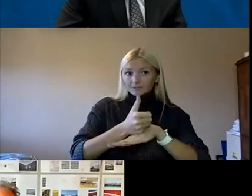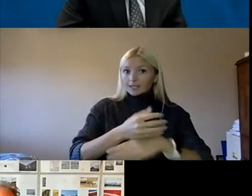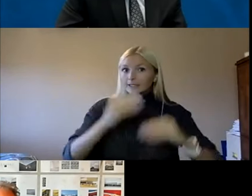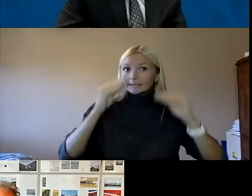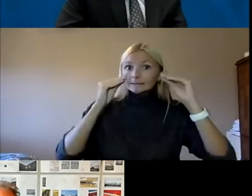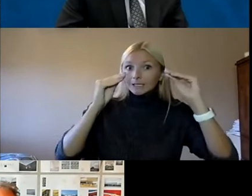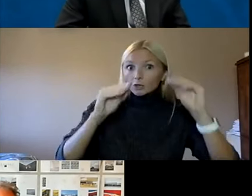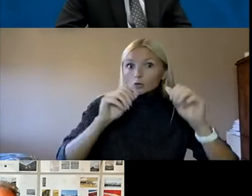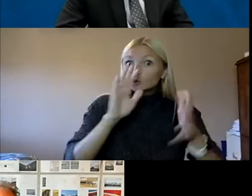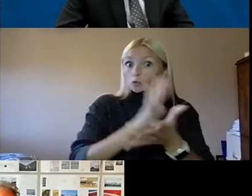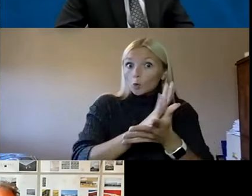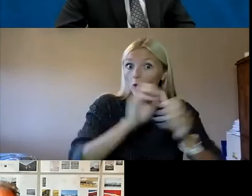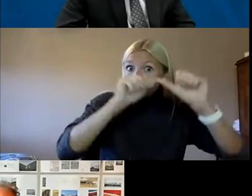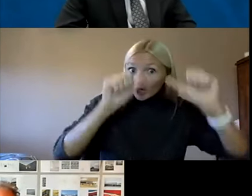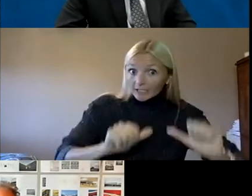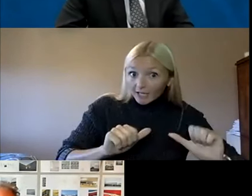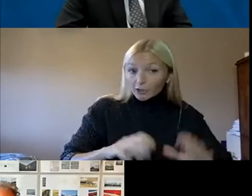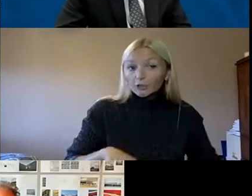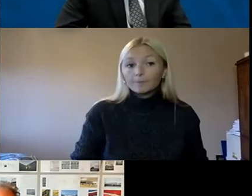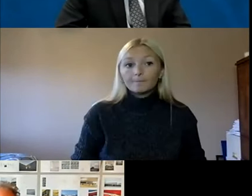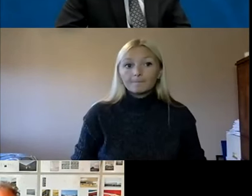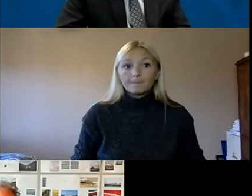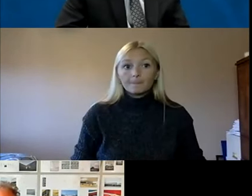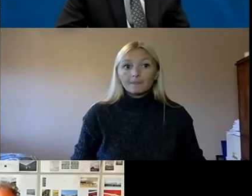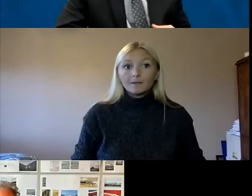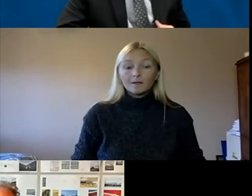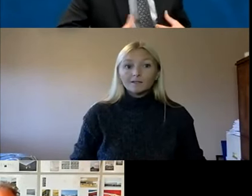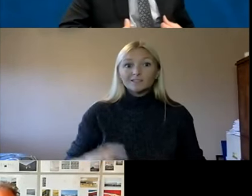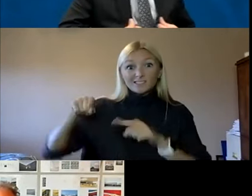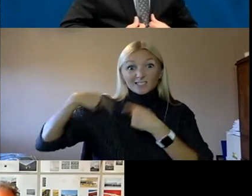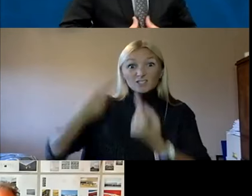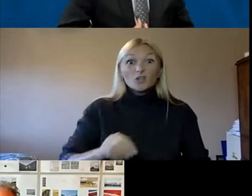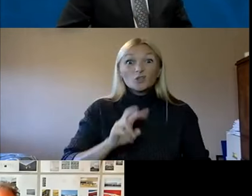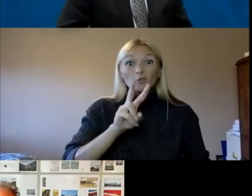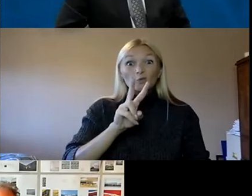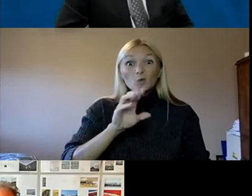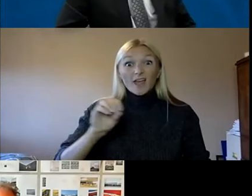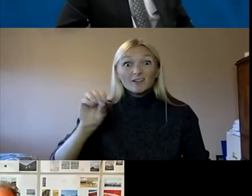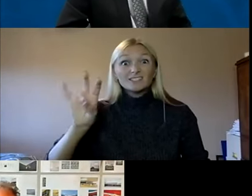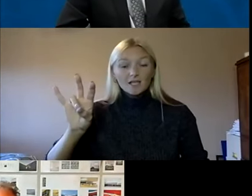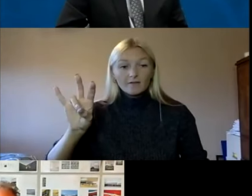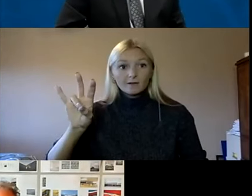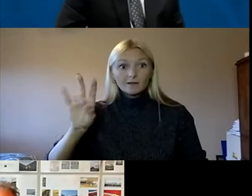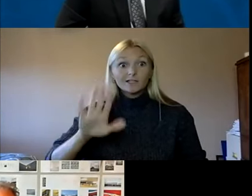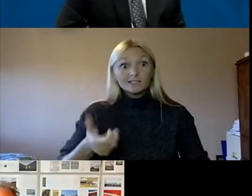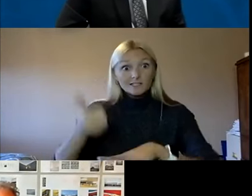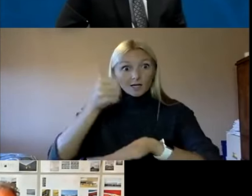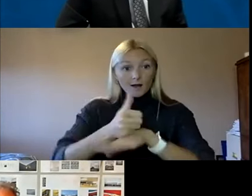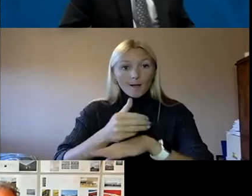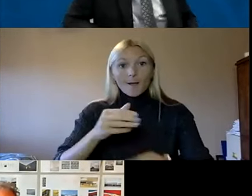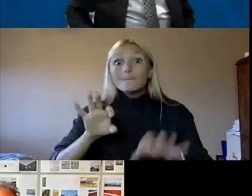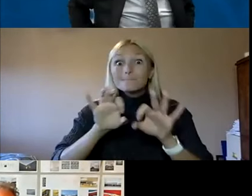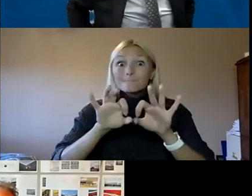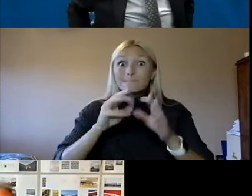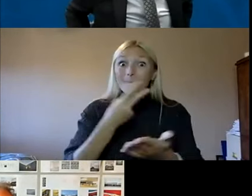of Architecture in Strasbourg since 2007, and he is actually the founder of the master's degree